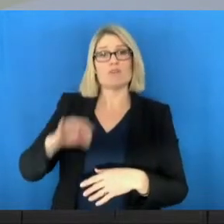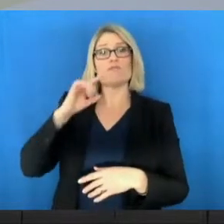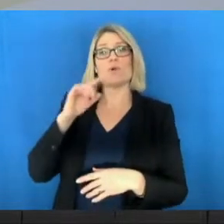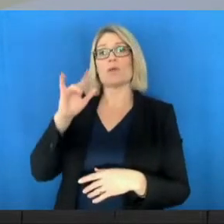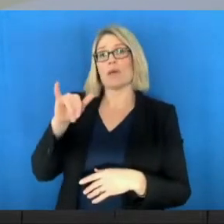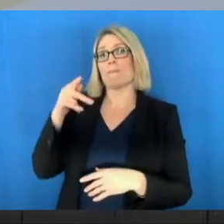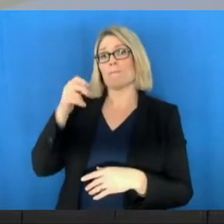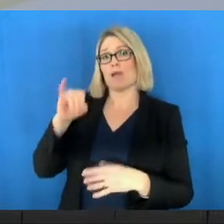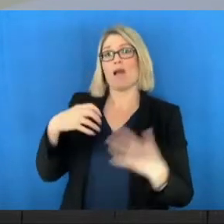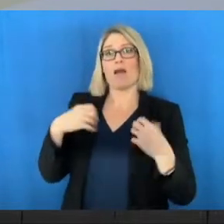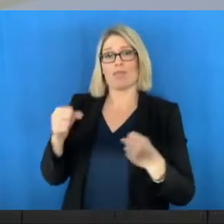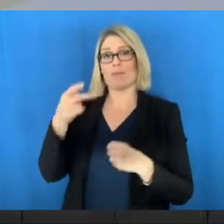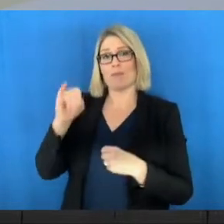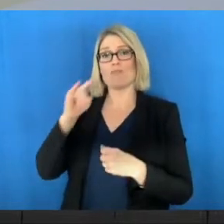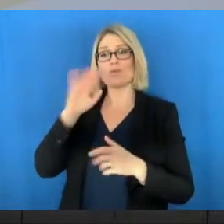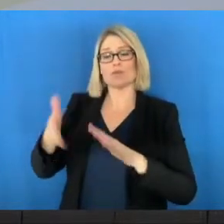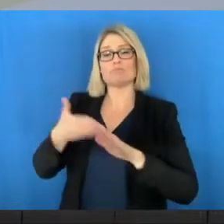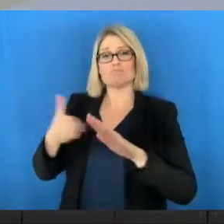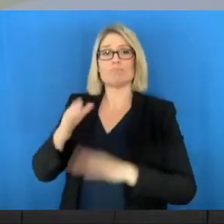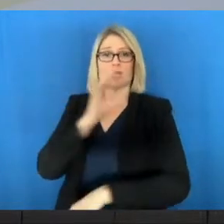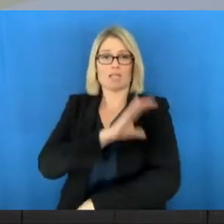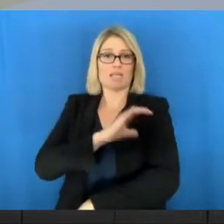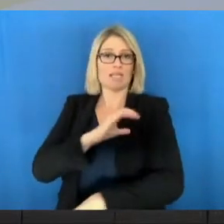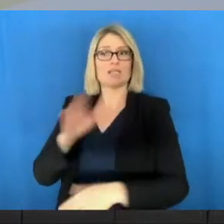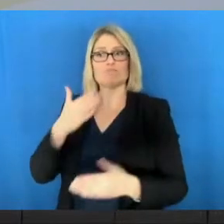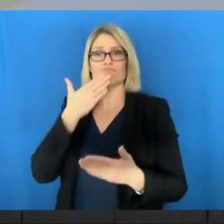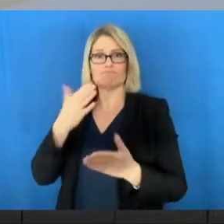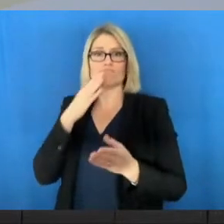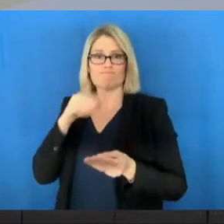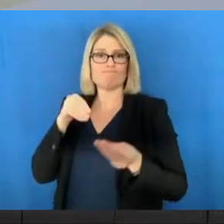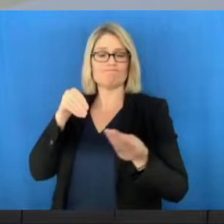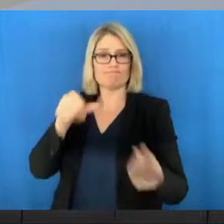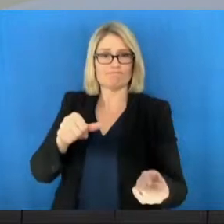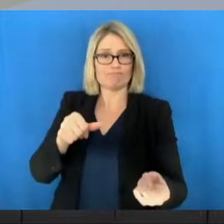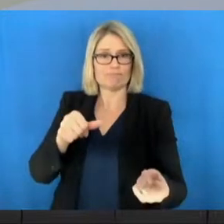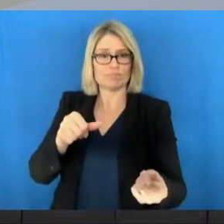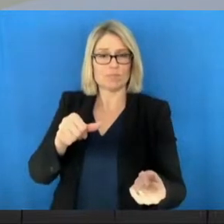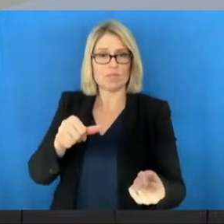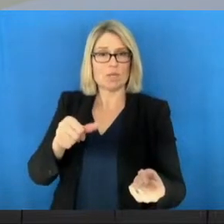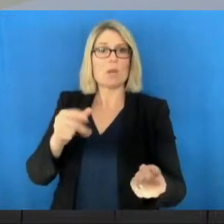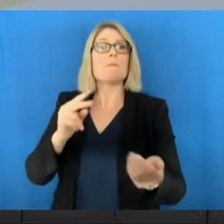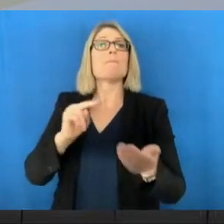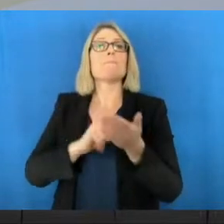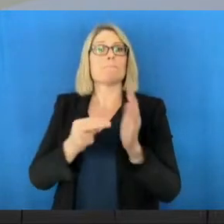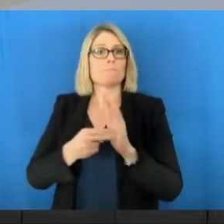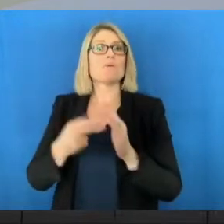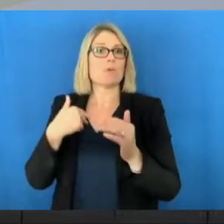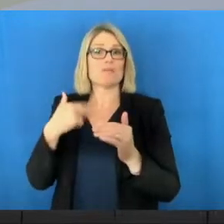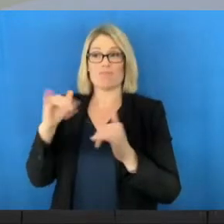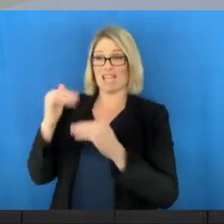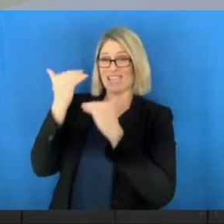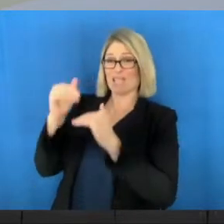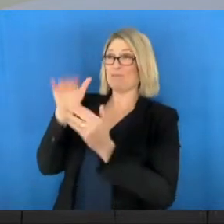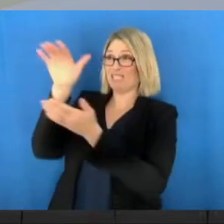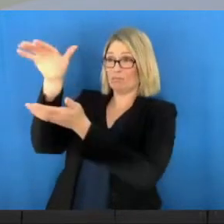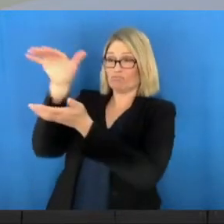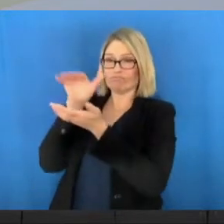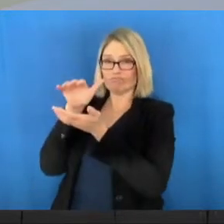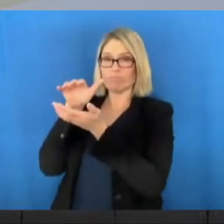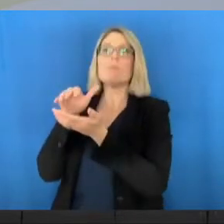of running their clinics efficiently with the limited vaccine we have.